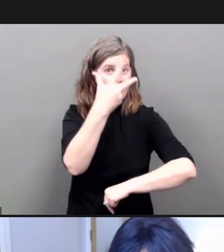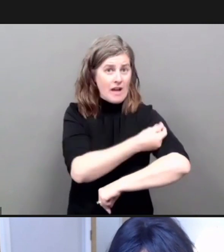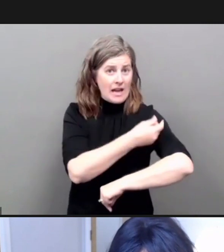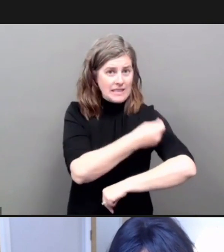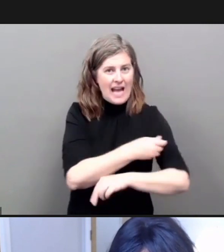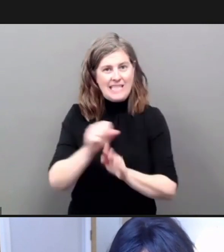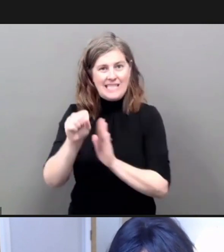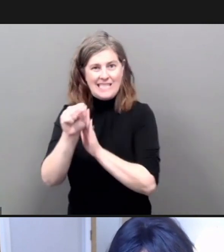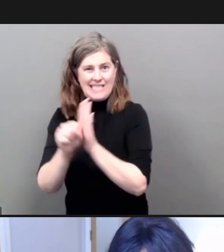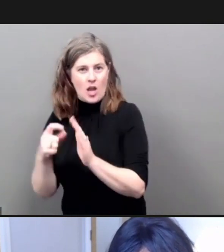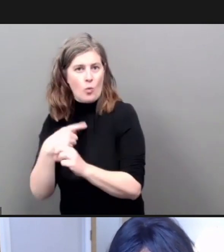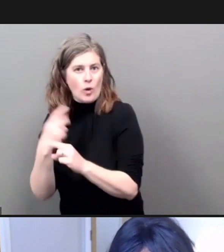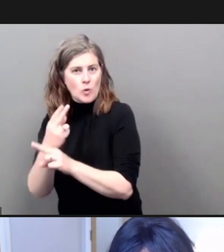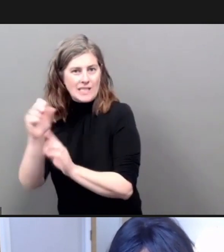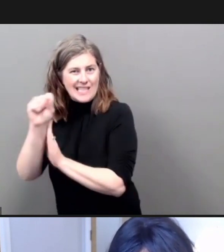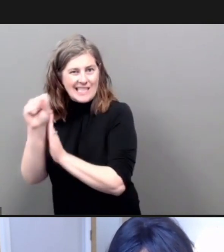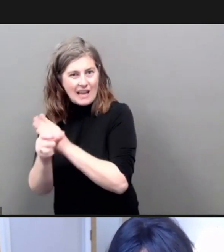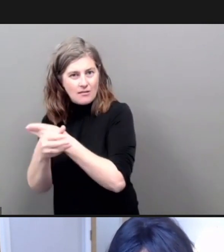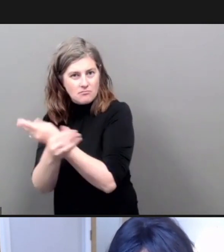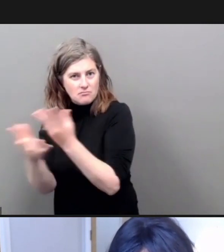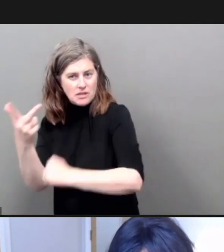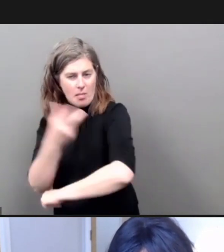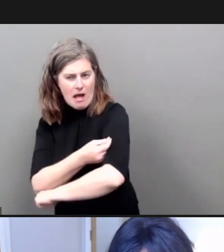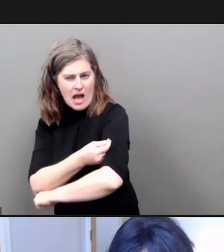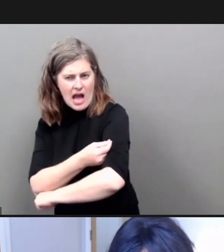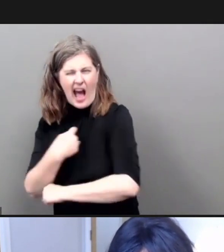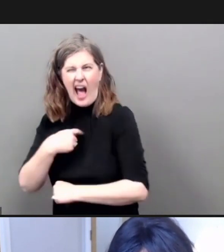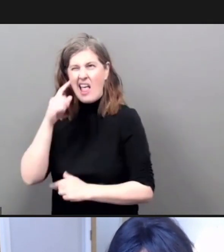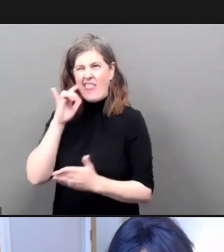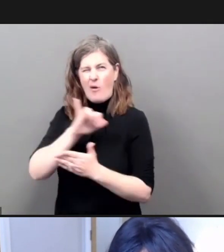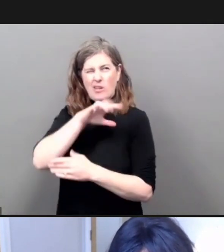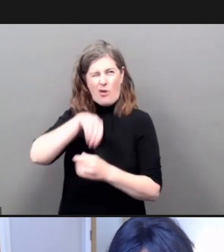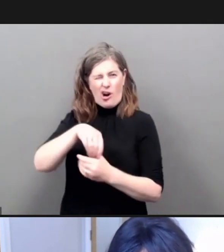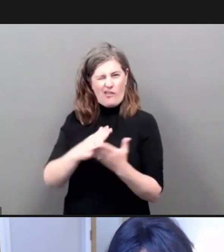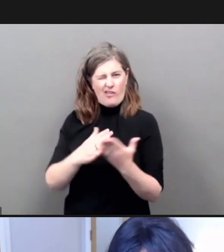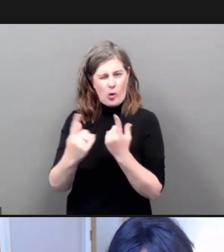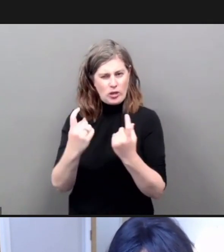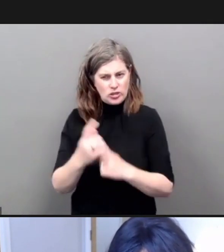use the state supply. I think that was part of the question.